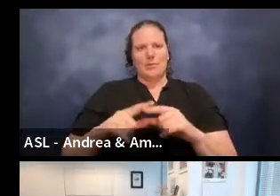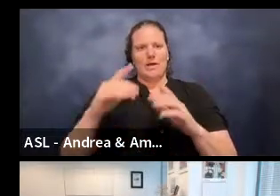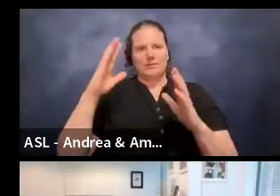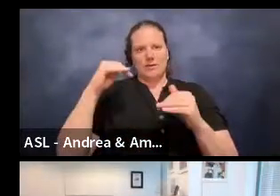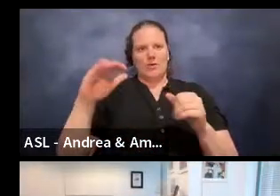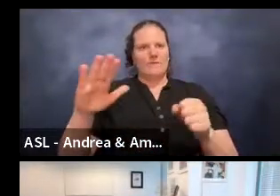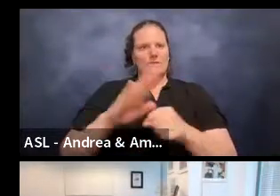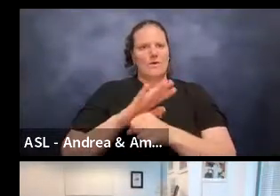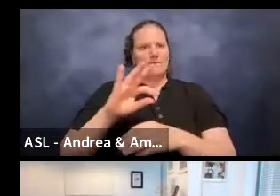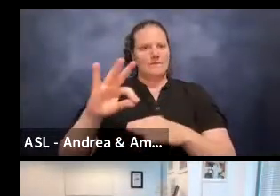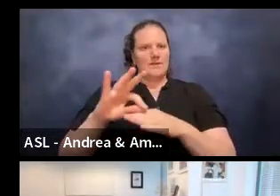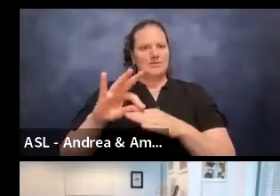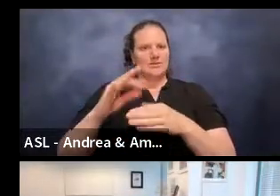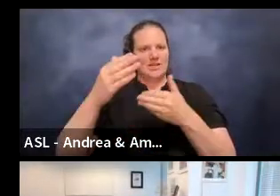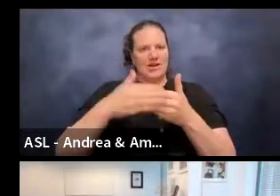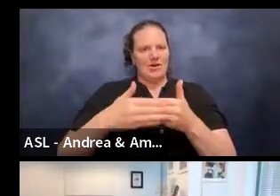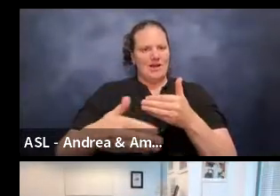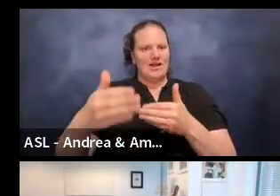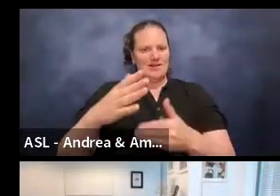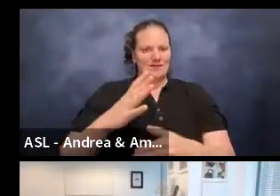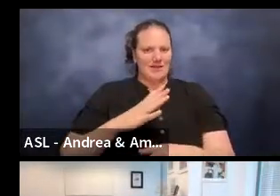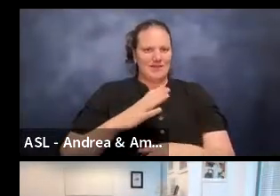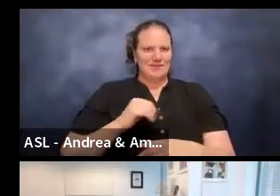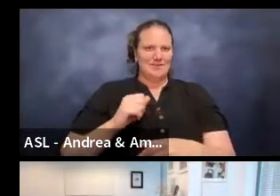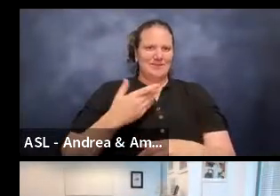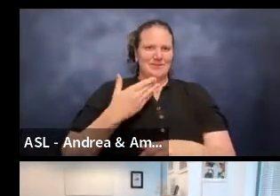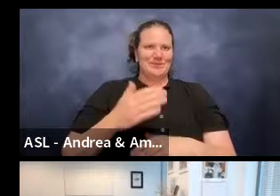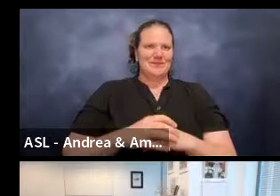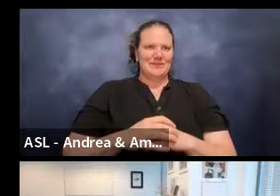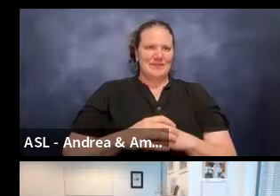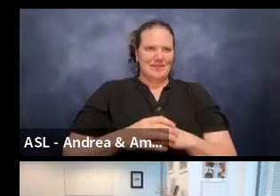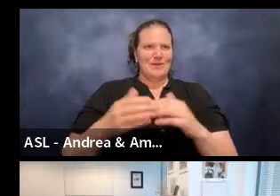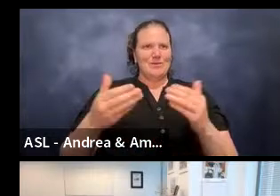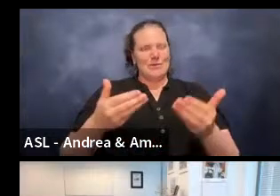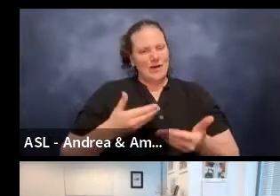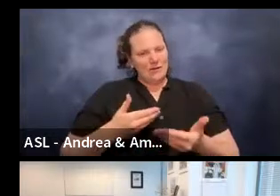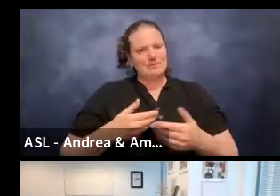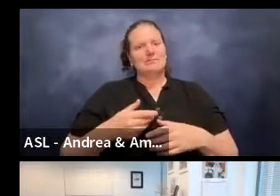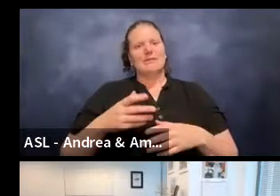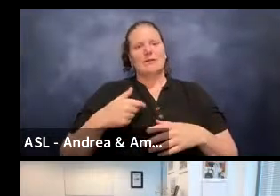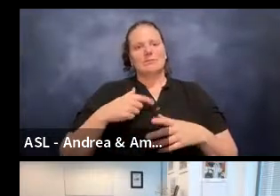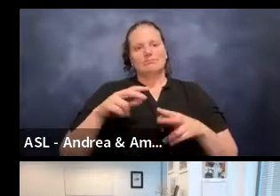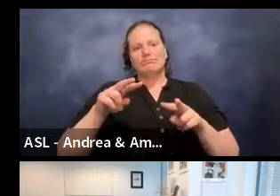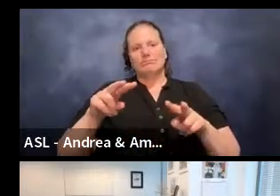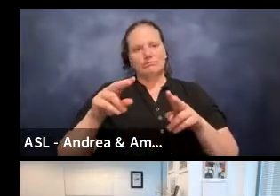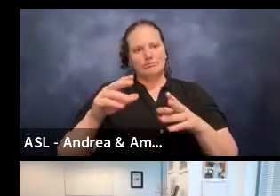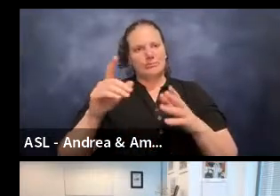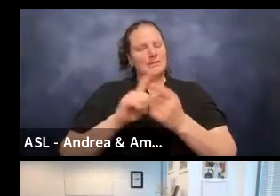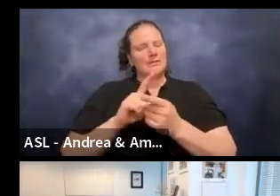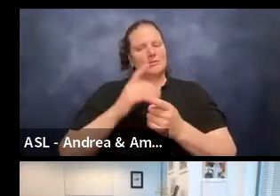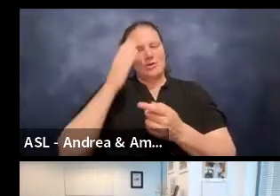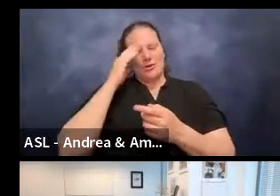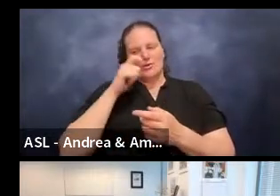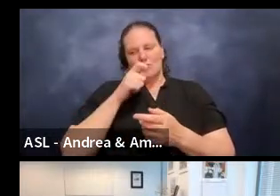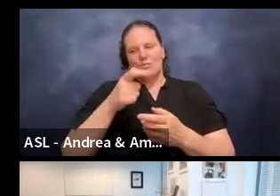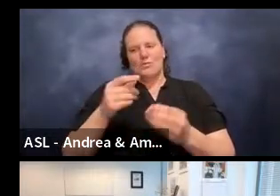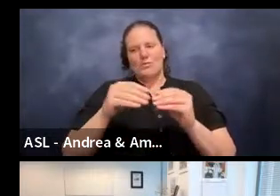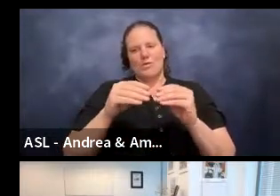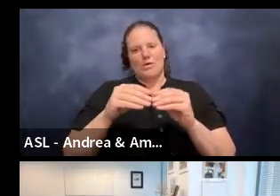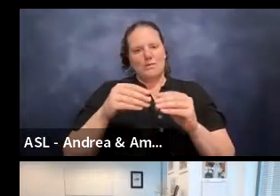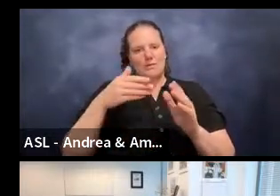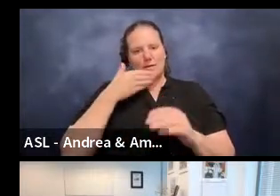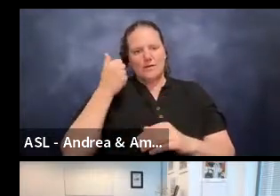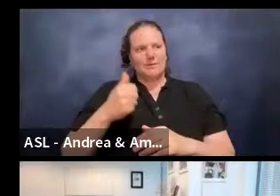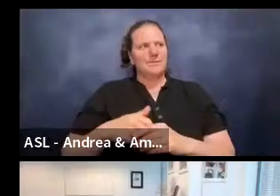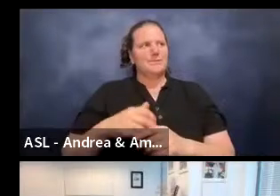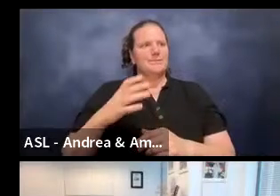fully functioning from here on out. Perfect. But Thank again, you. warm welcome, and we look forward to getting to know you a little bit better. I'm